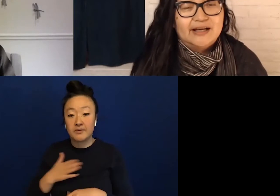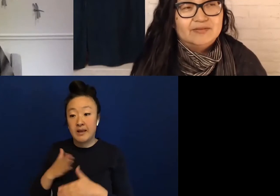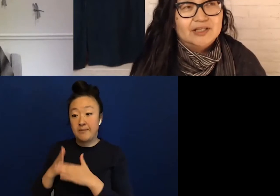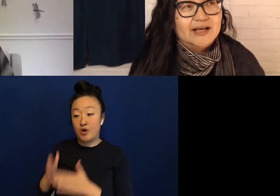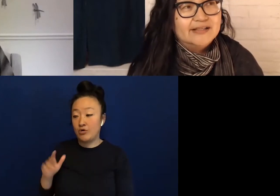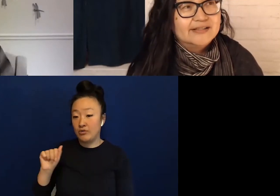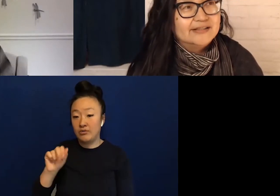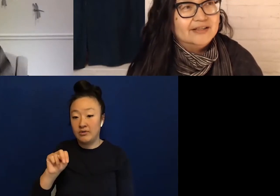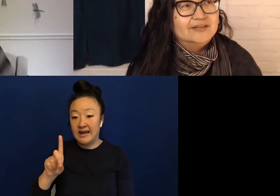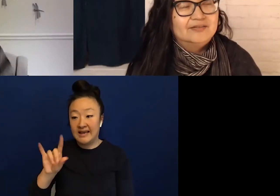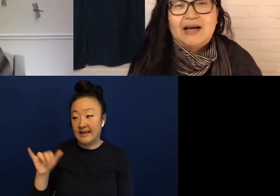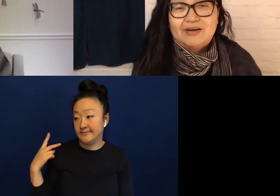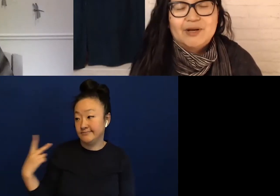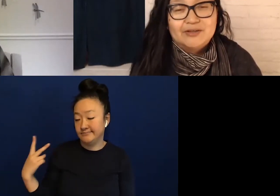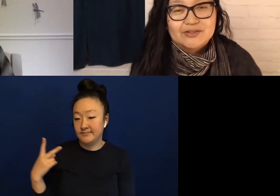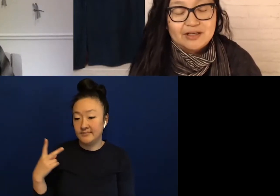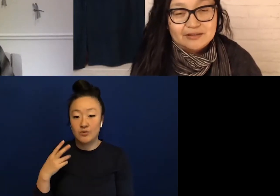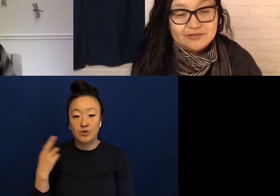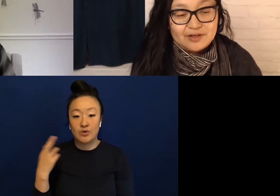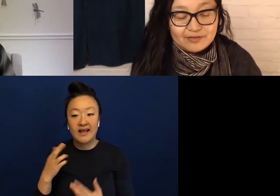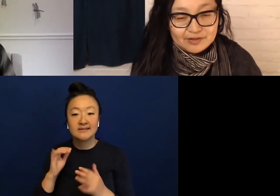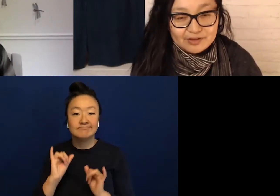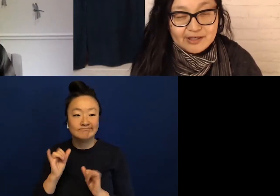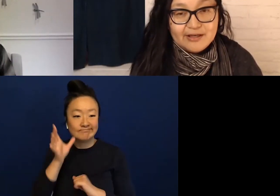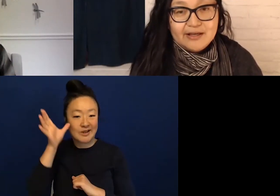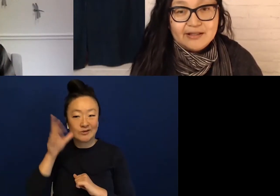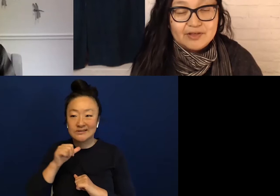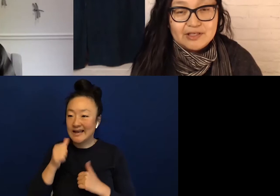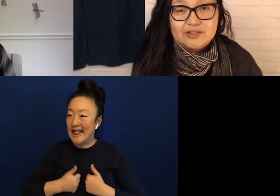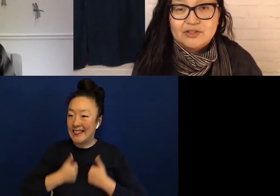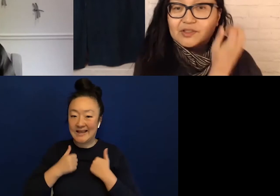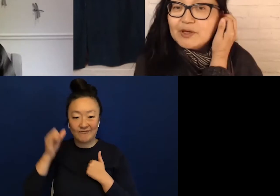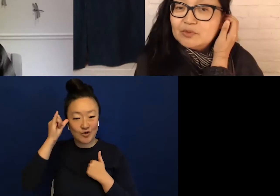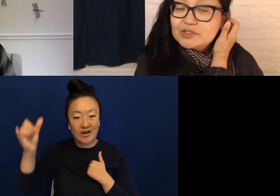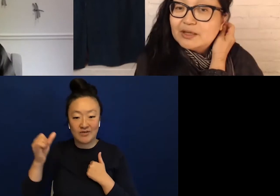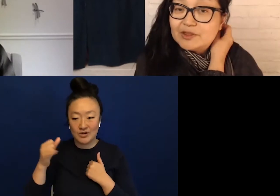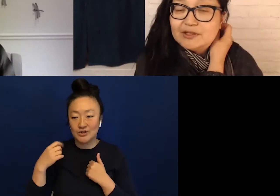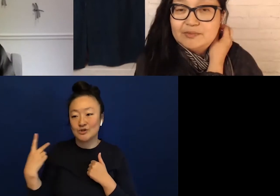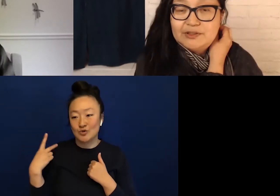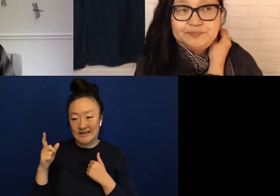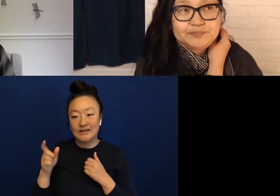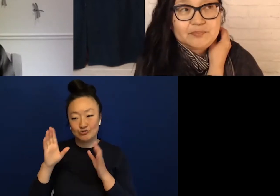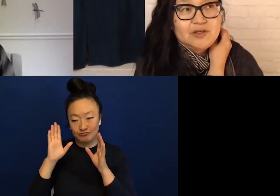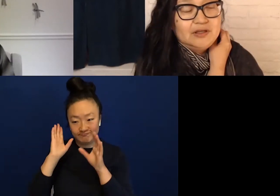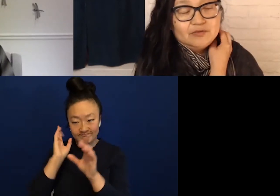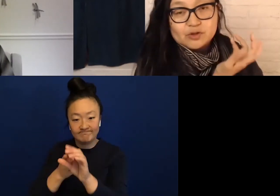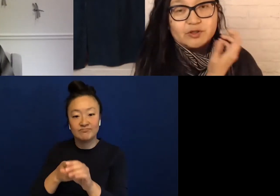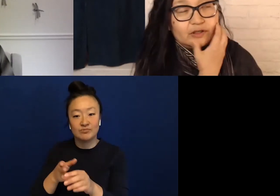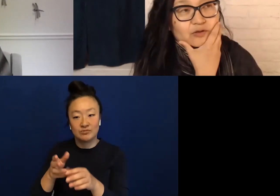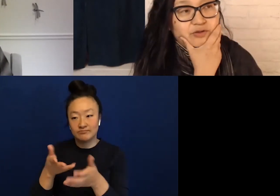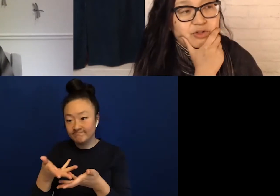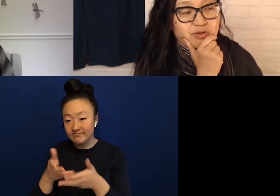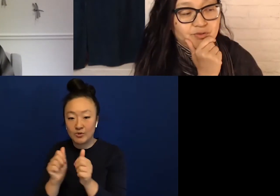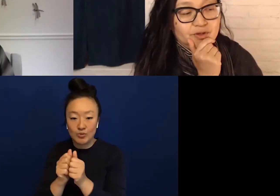Andy and I realized, wow, our parents are not going to live forever, and that we needed to sort of spend more time with them, and of course